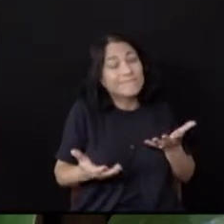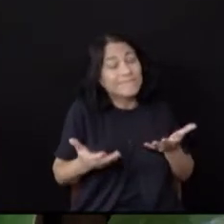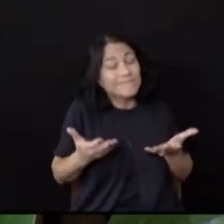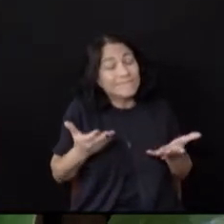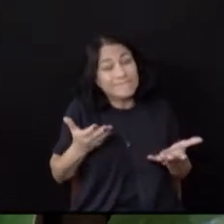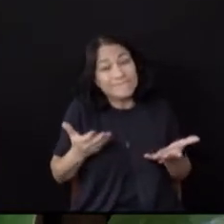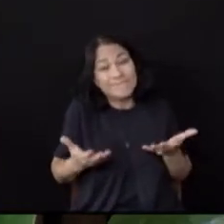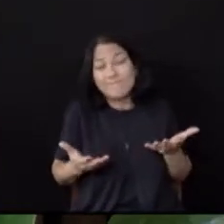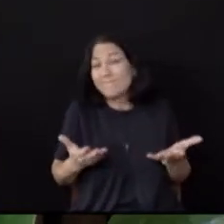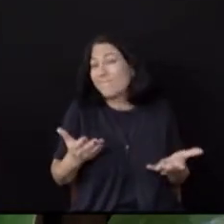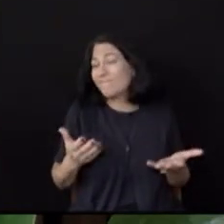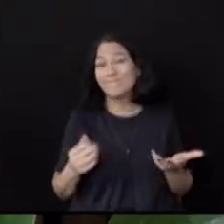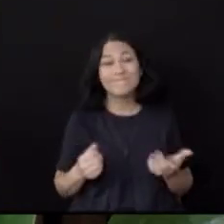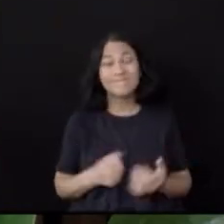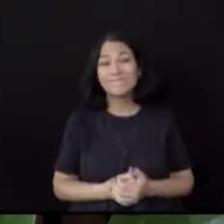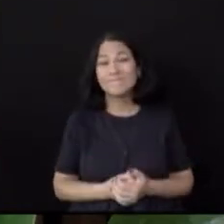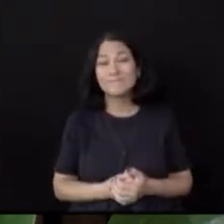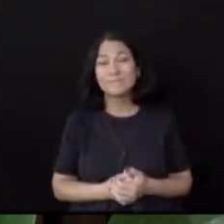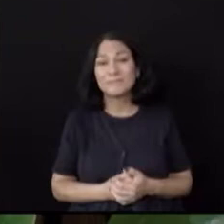Maybe not.